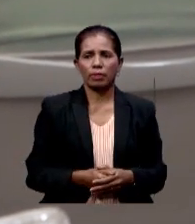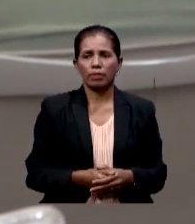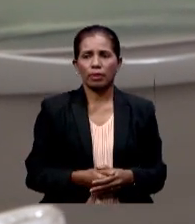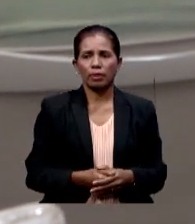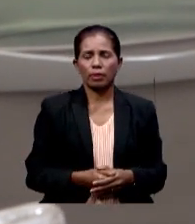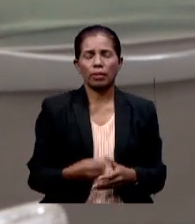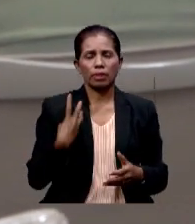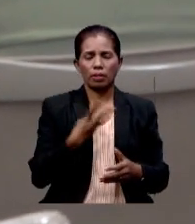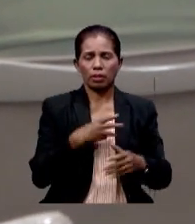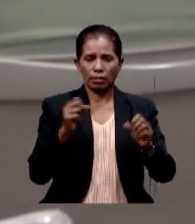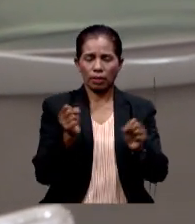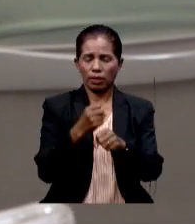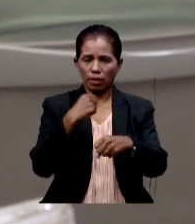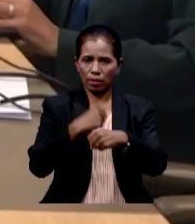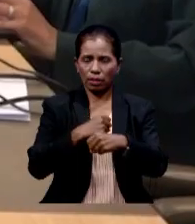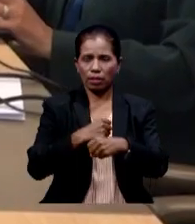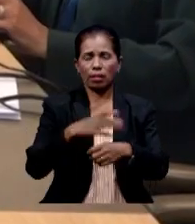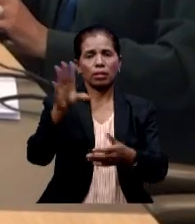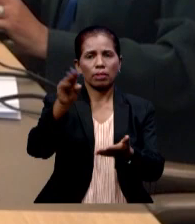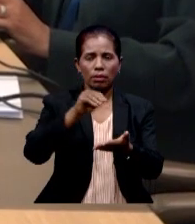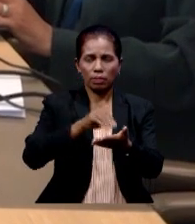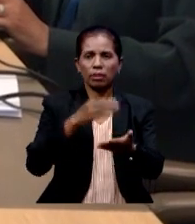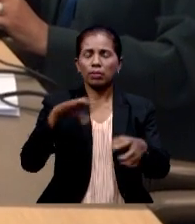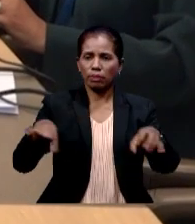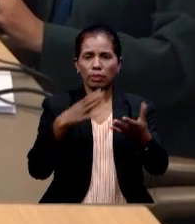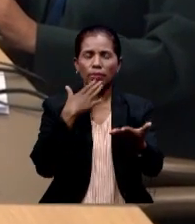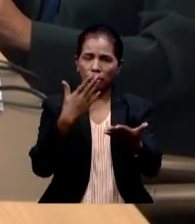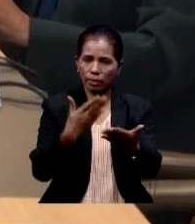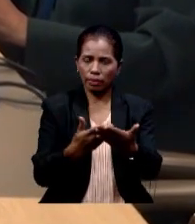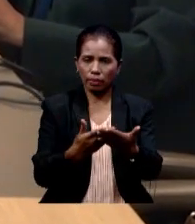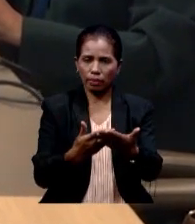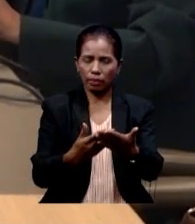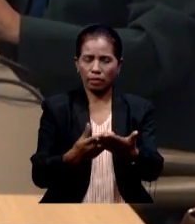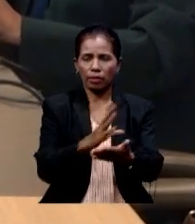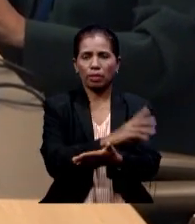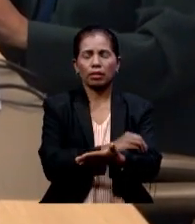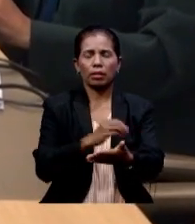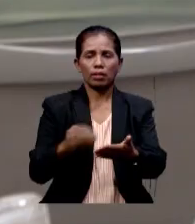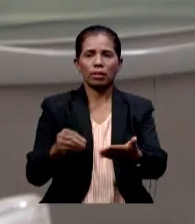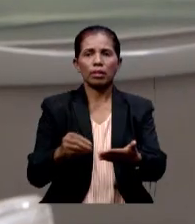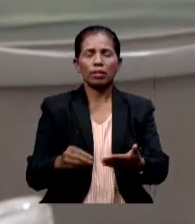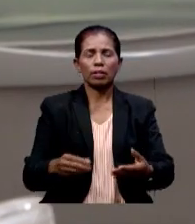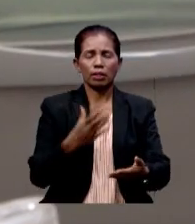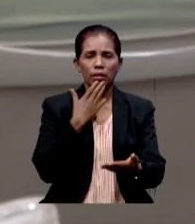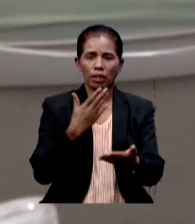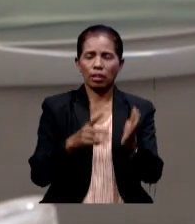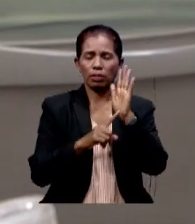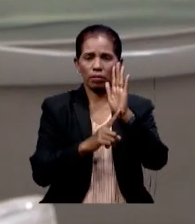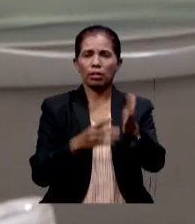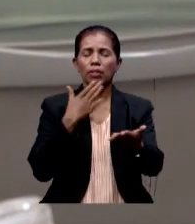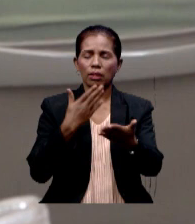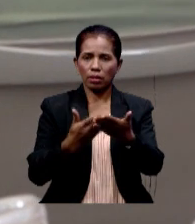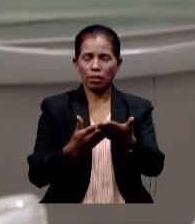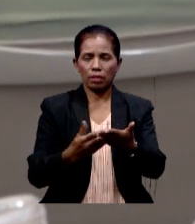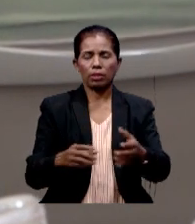has been made to adapt and progress constructively and creatively to keep